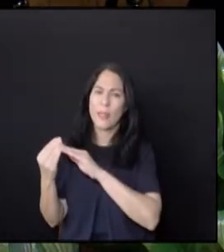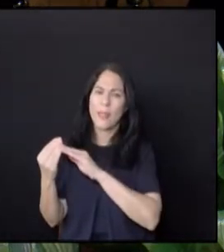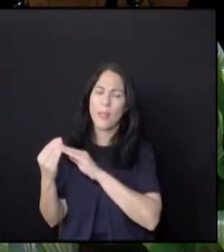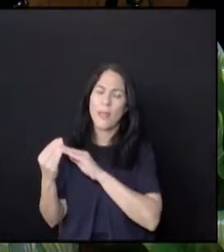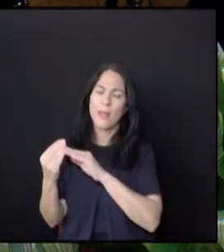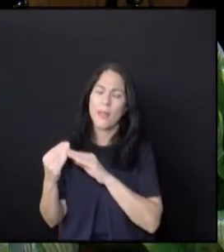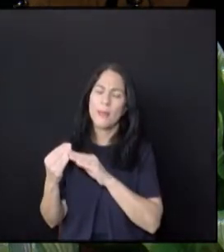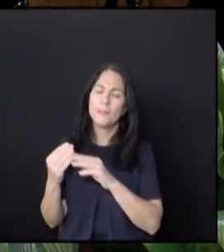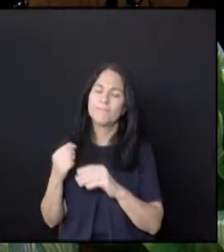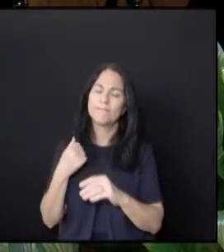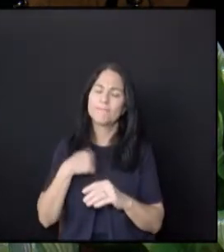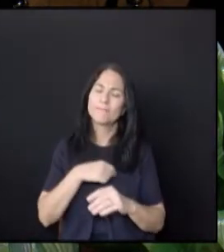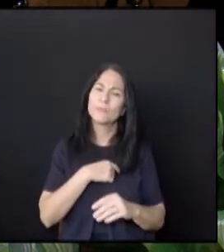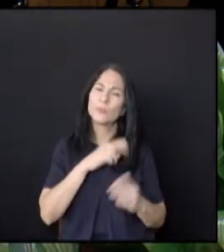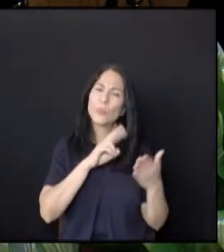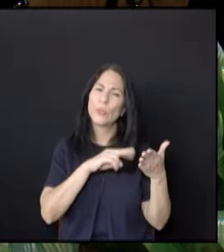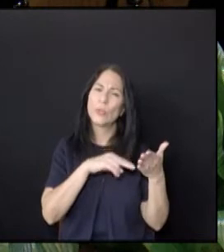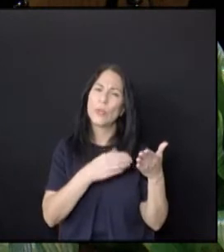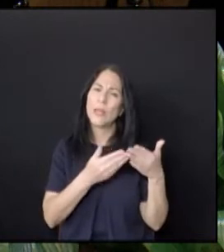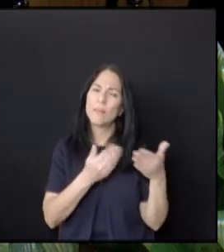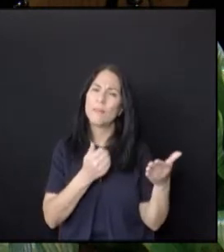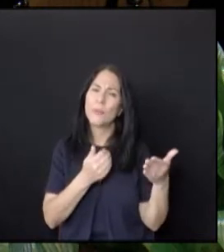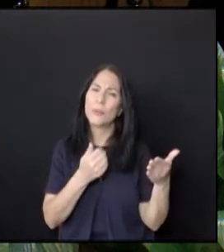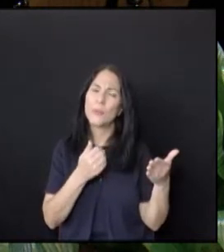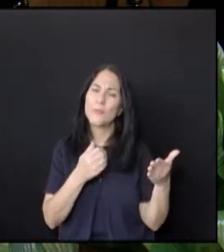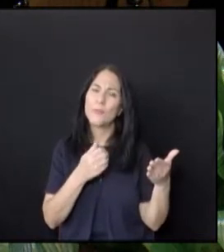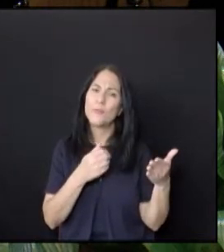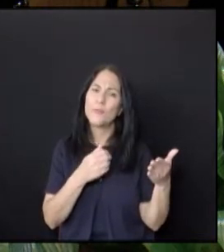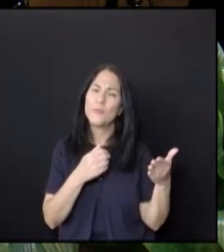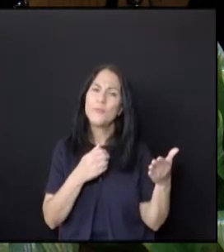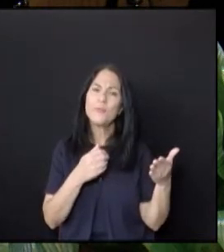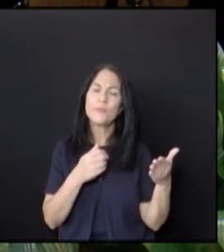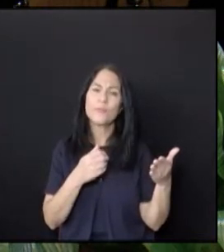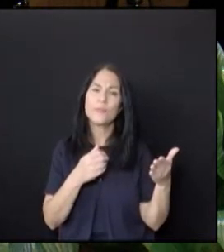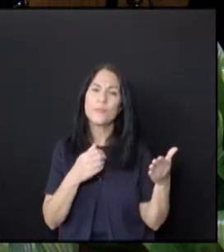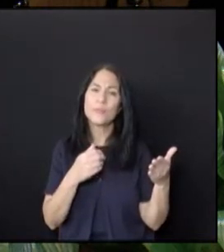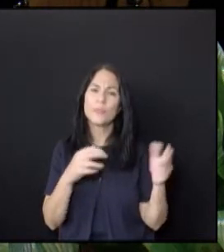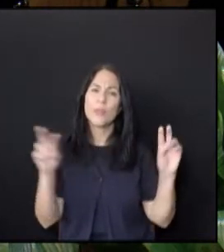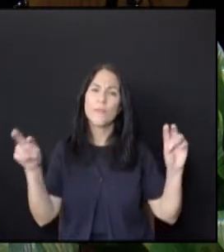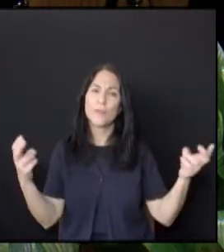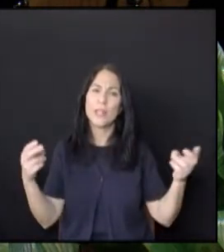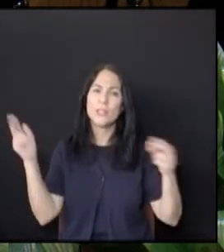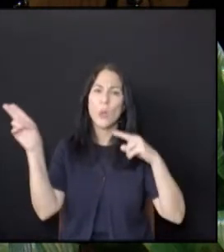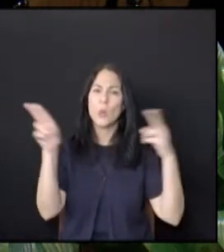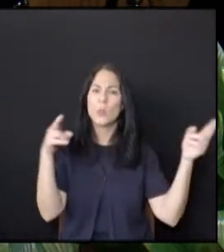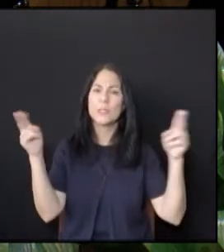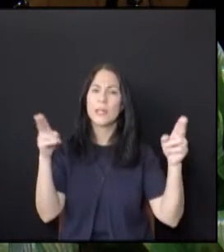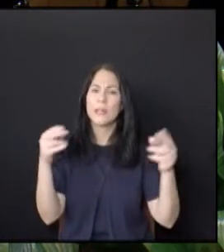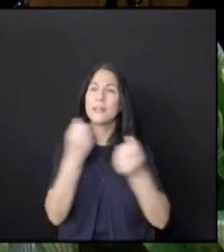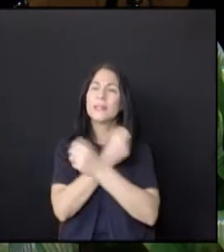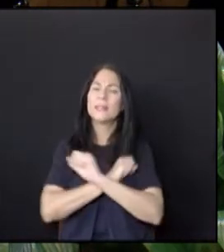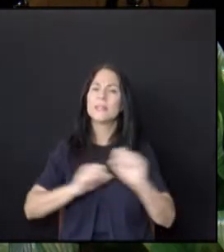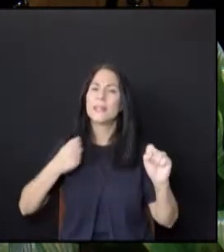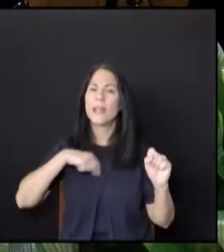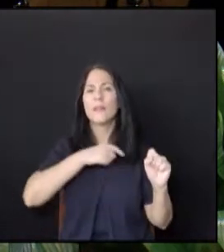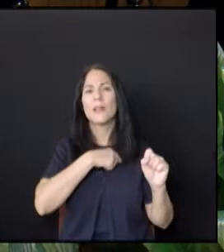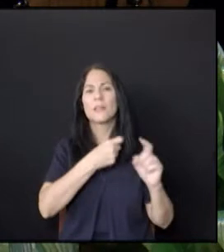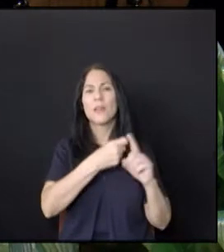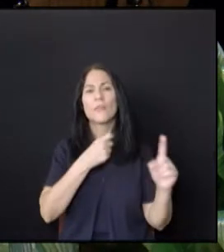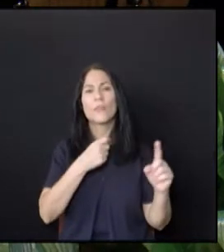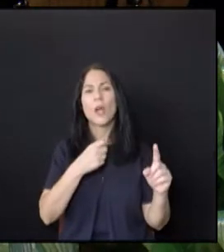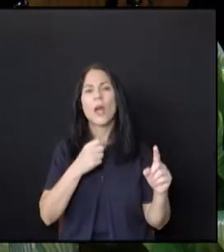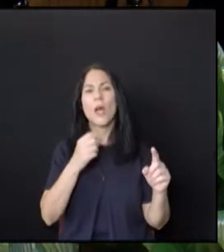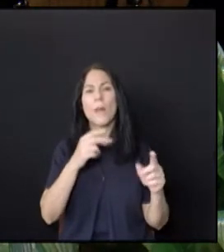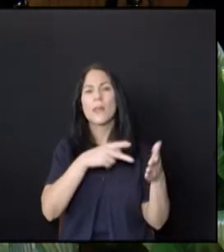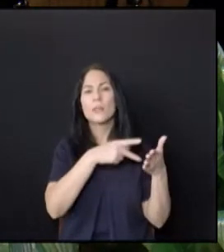As we read together earlier this morning, this refrain, "Hosanna, save us," it comes, as you know, from Psalm 118, which